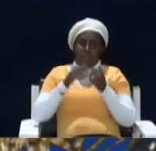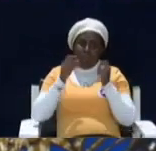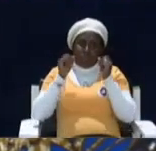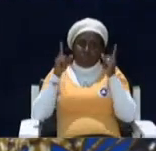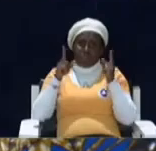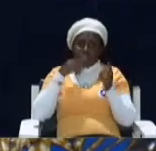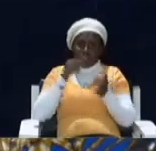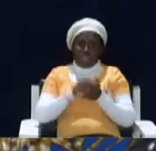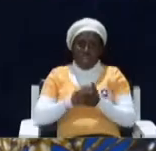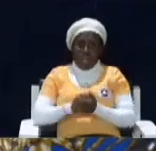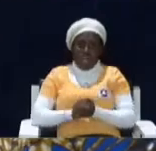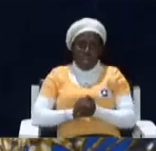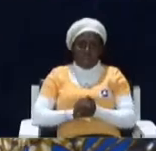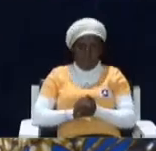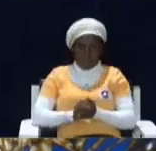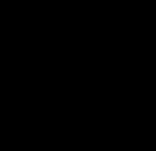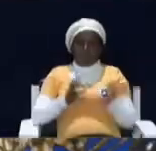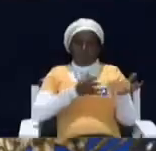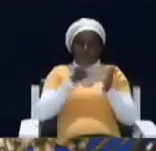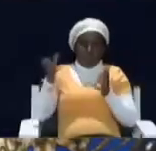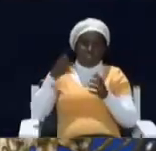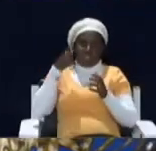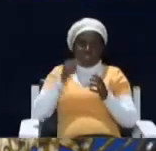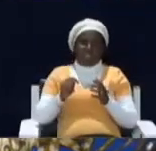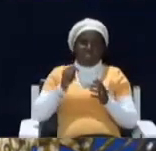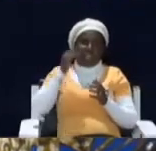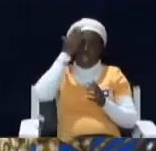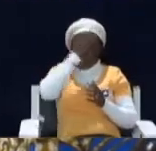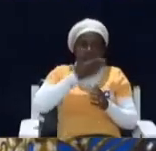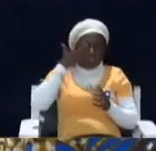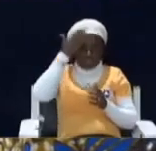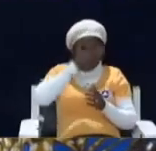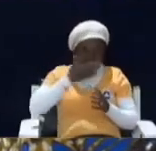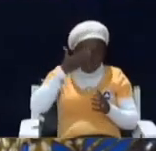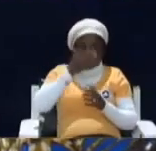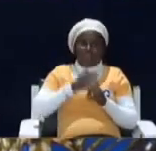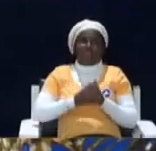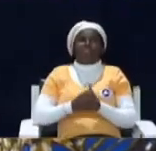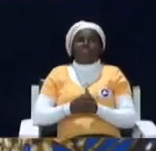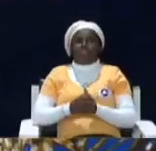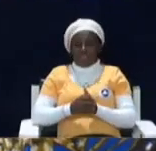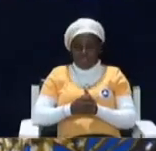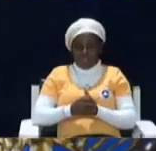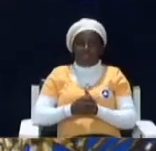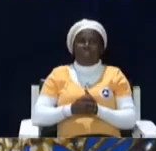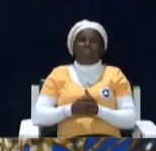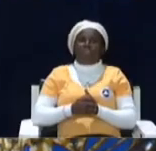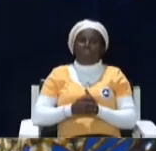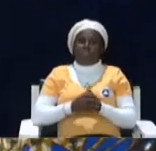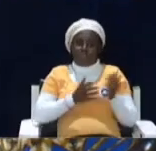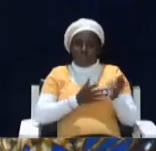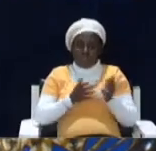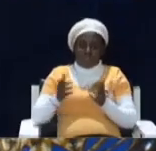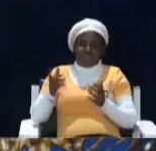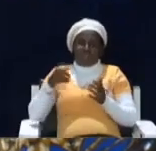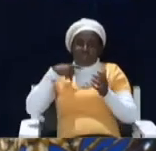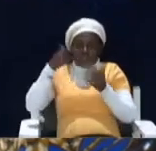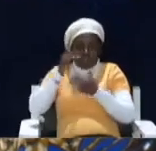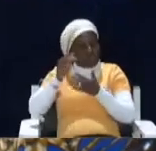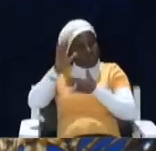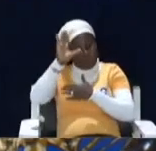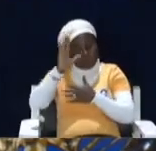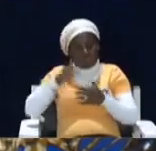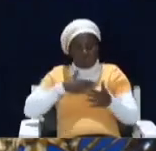a cure here. I brought out the anointed handkerchief, and I prayed in his house, and I told God, perform